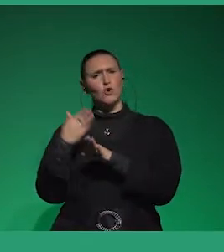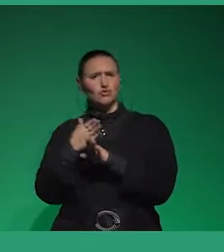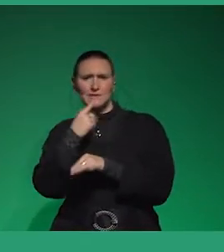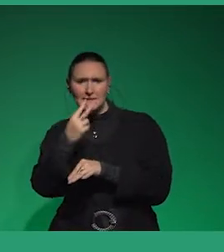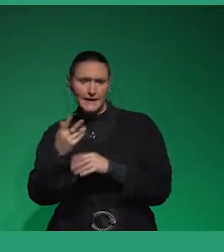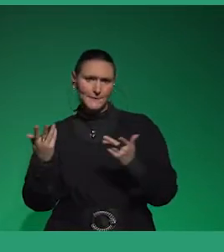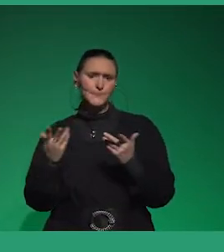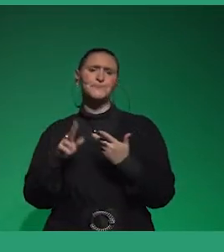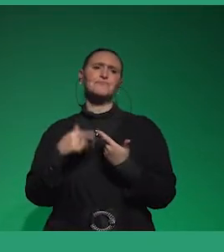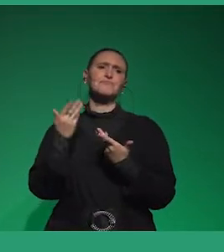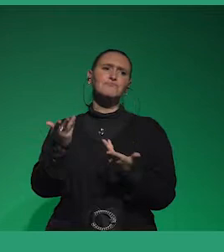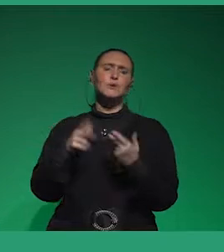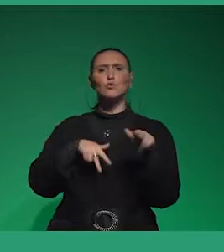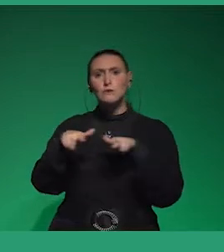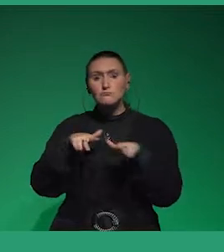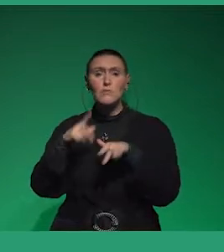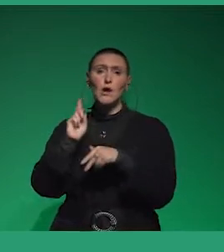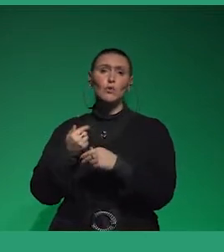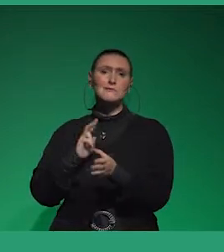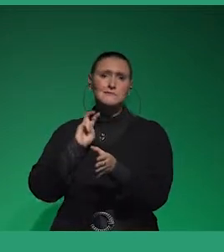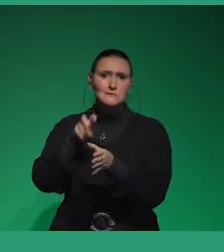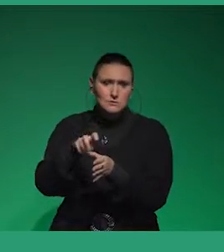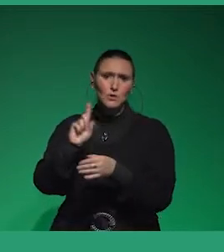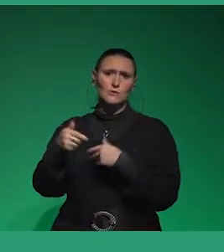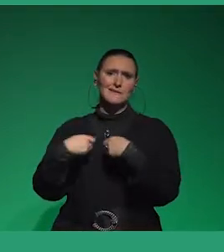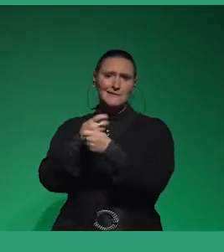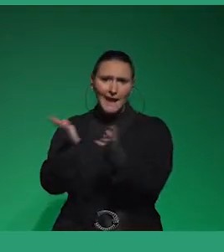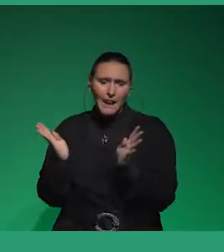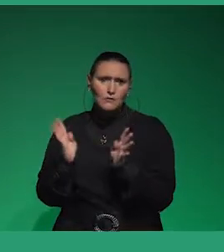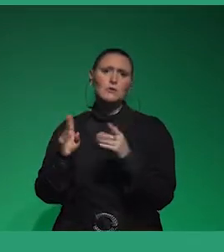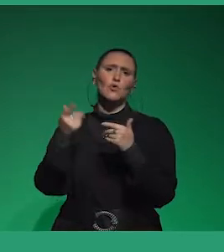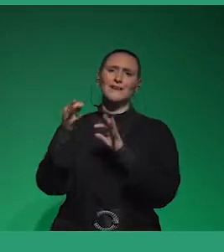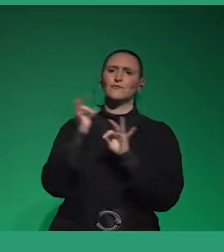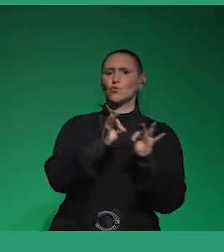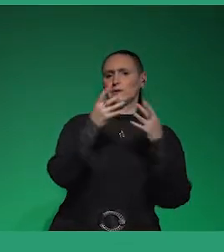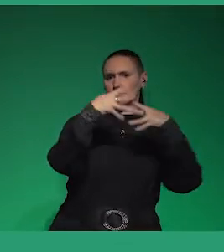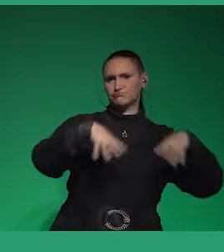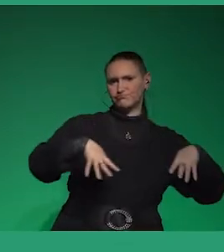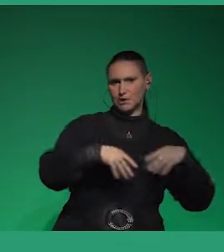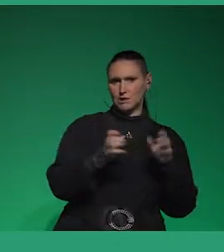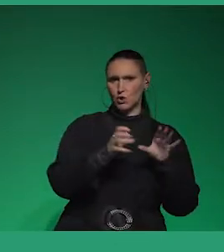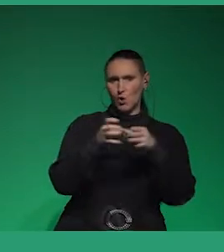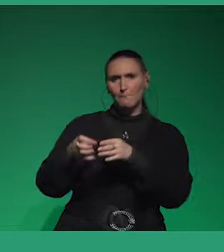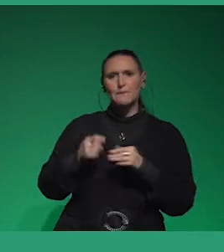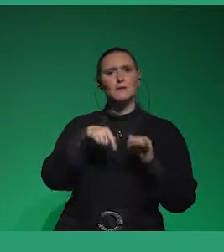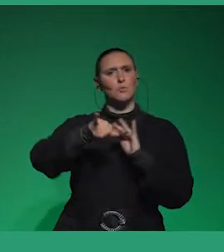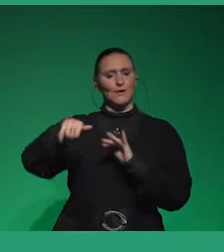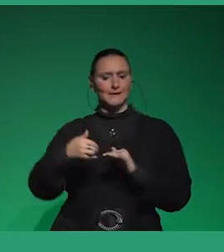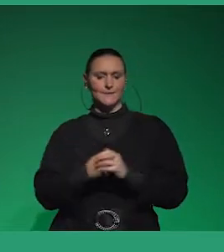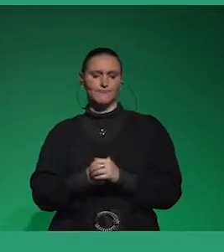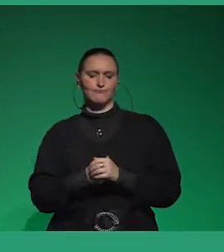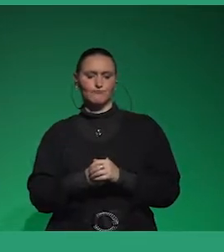to organize the access and the sharing and the reuse within the subgroup in the project. And last but not least